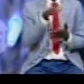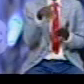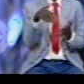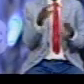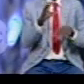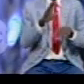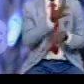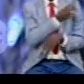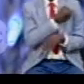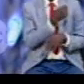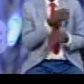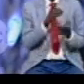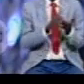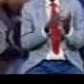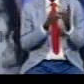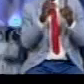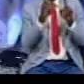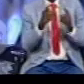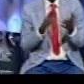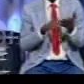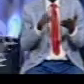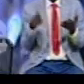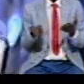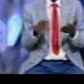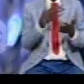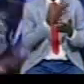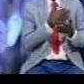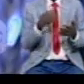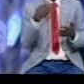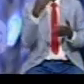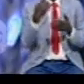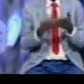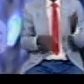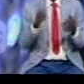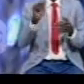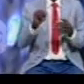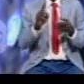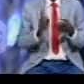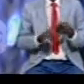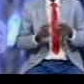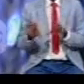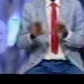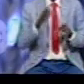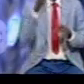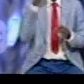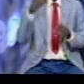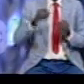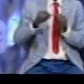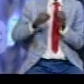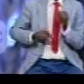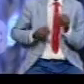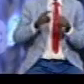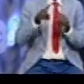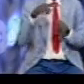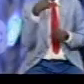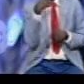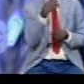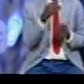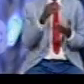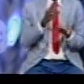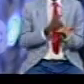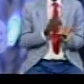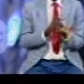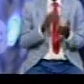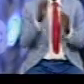doctor checked the result and told me what it would take for the operation, told me the procedure. But I told him, please, can